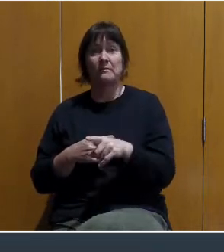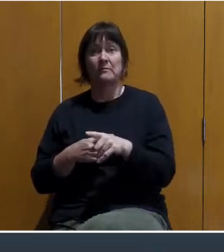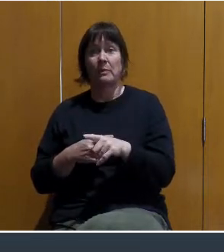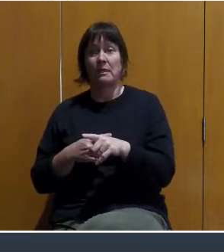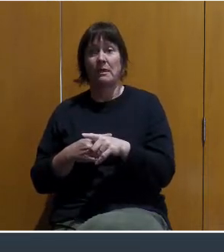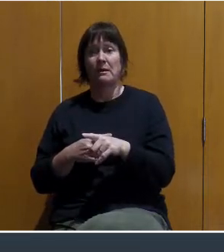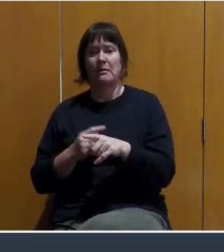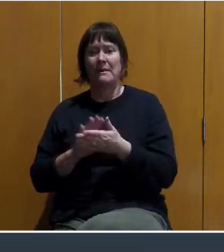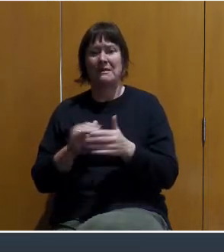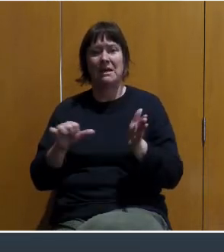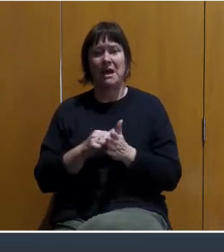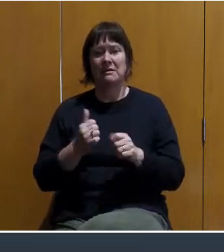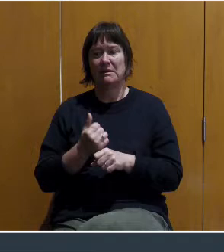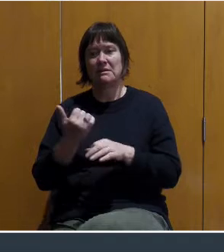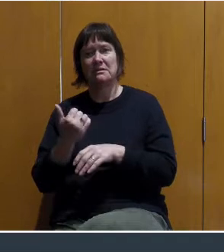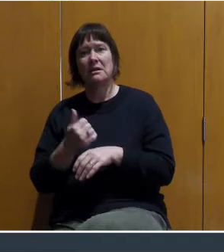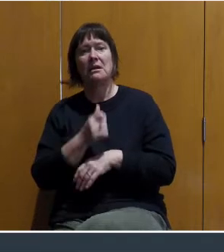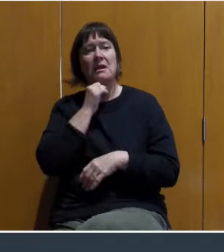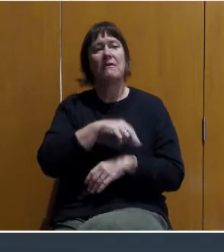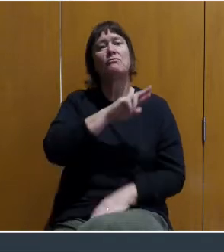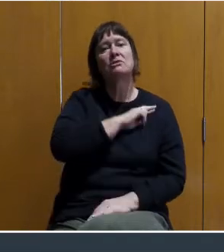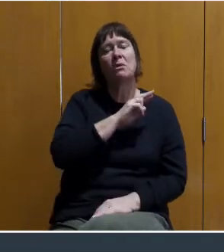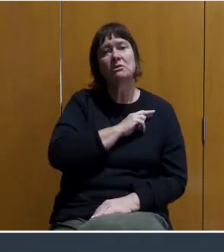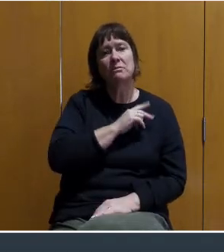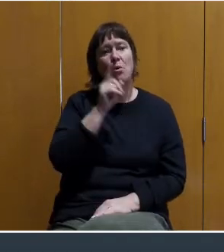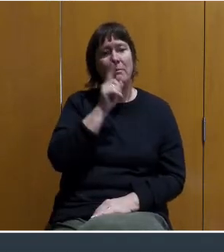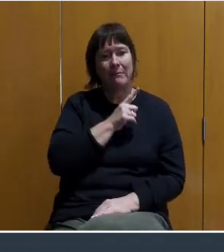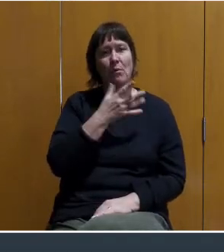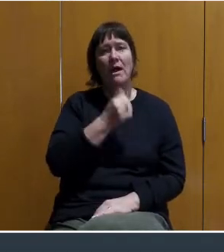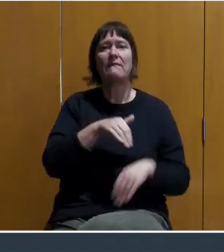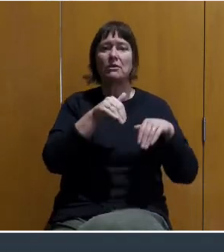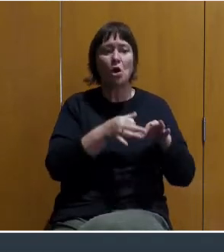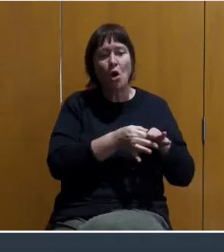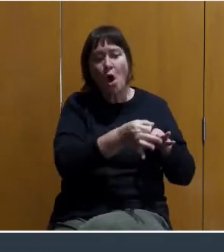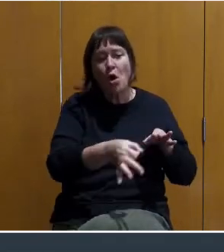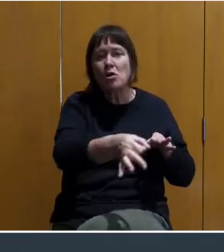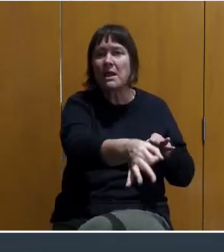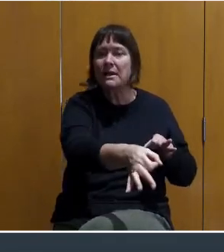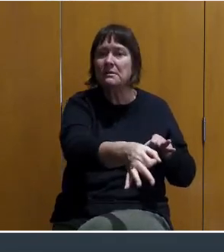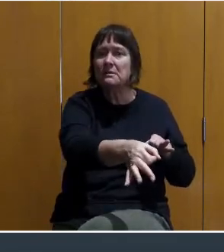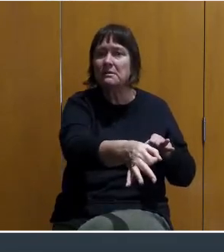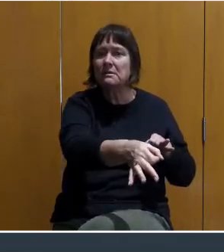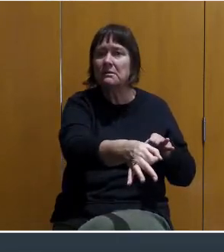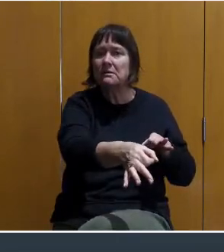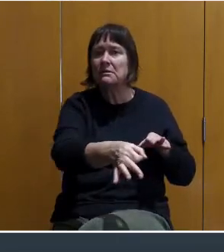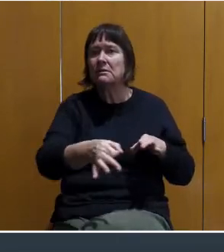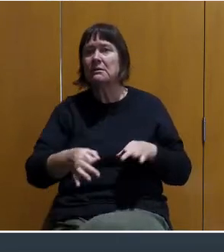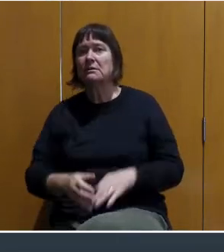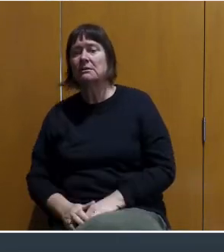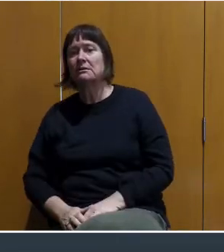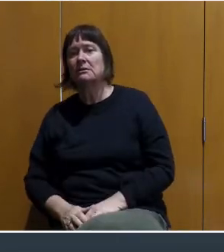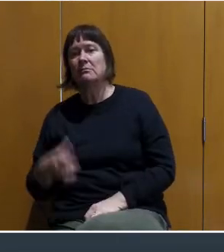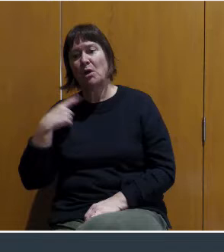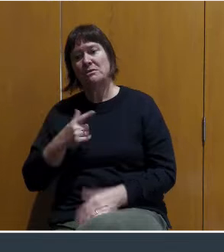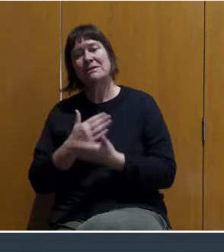dogs that are on lead with their responsible human guardians. The the prohibited extension would disconnect a wonderful network of